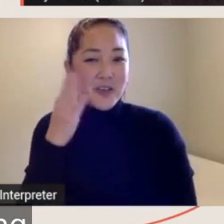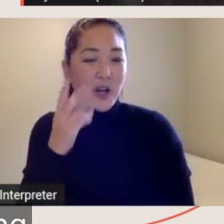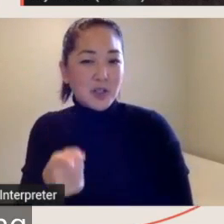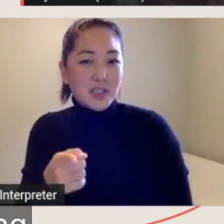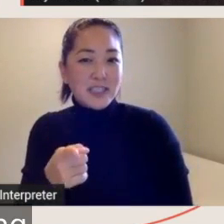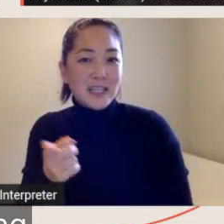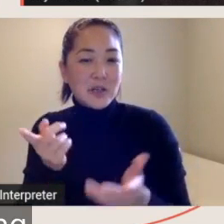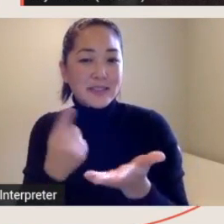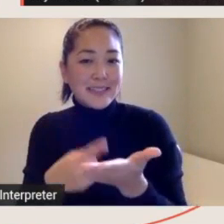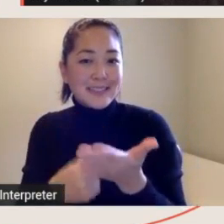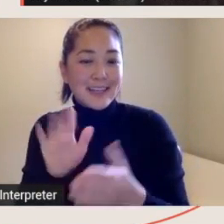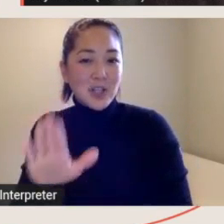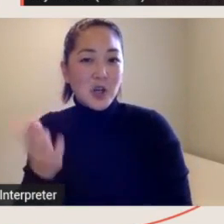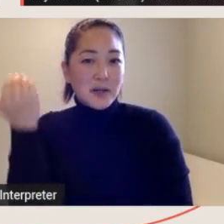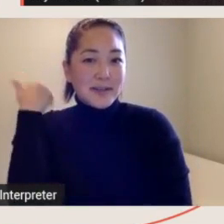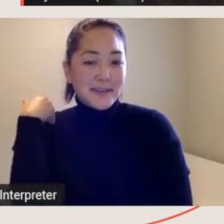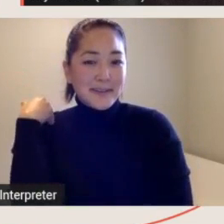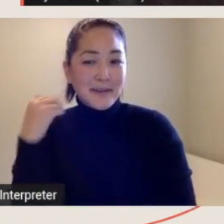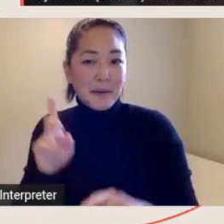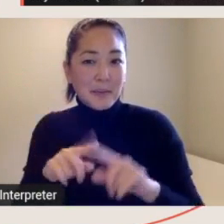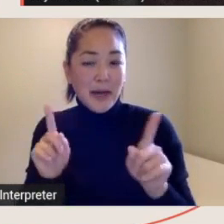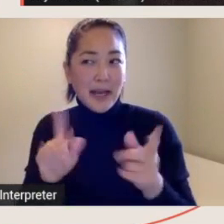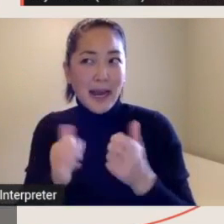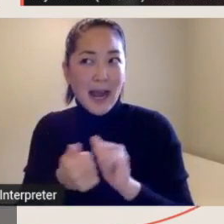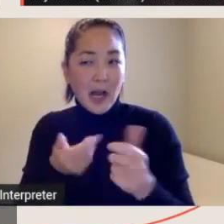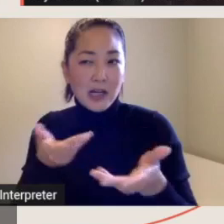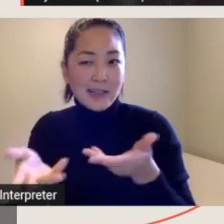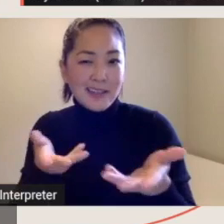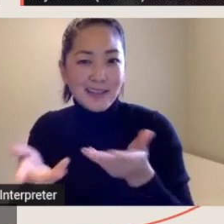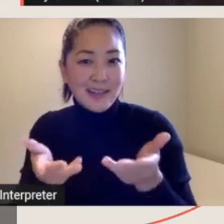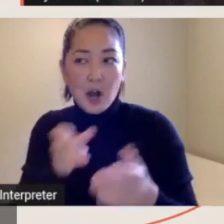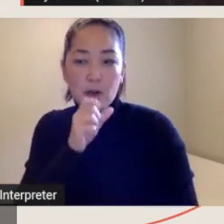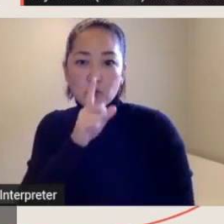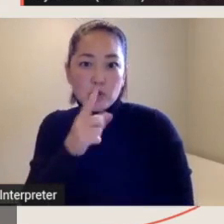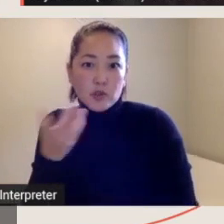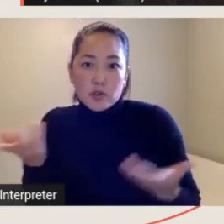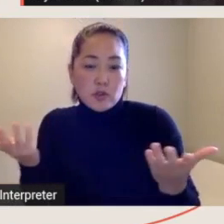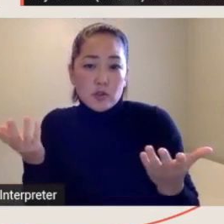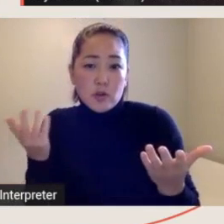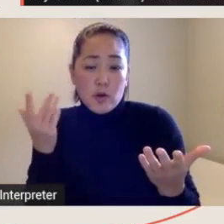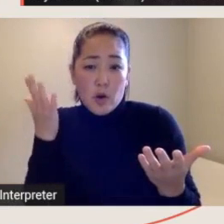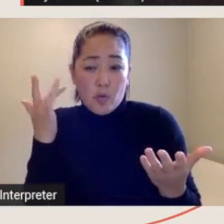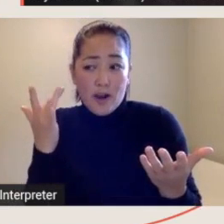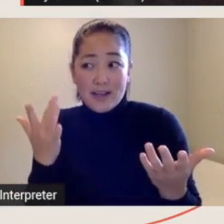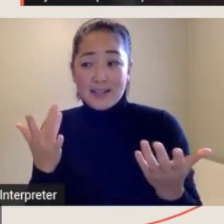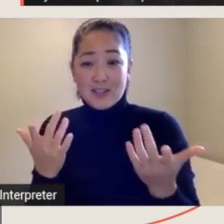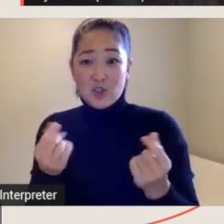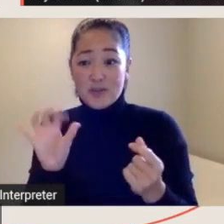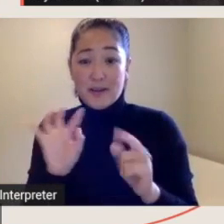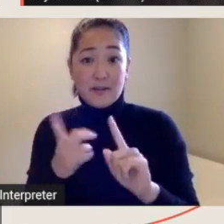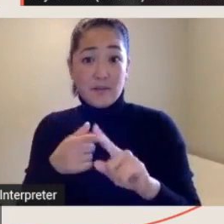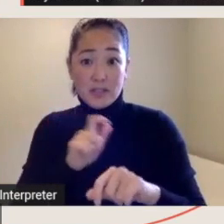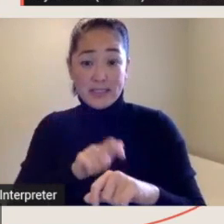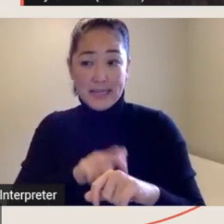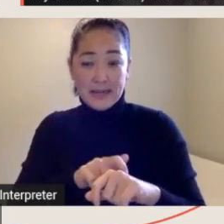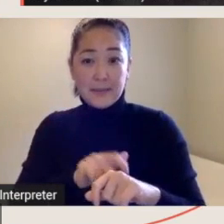talk about her past, but we had no idea how it would play out because it was the thing she was also doing for the first time. And it took her